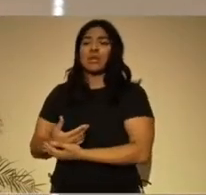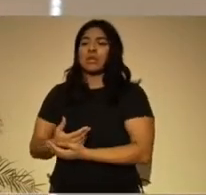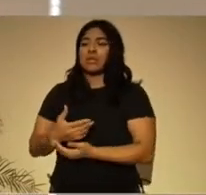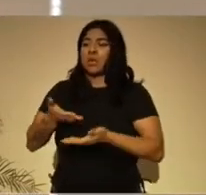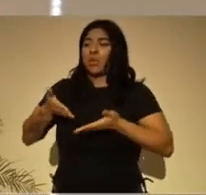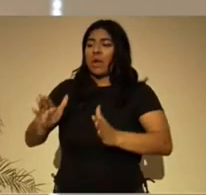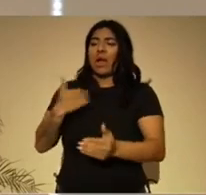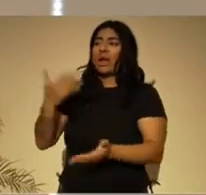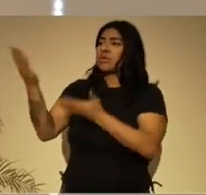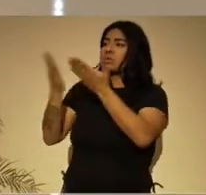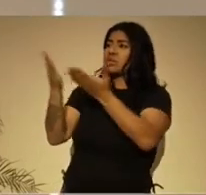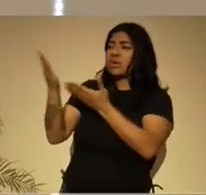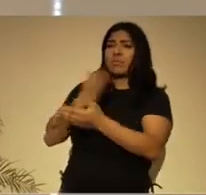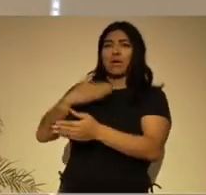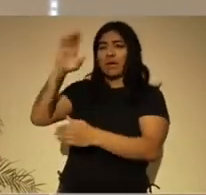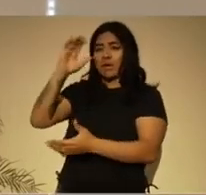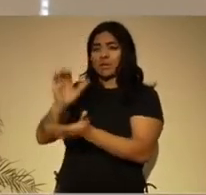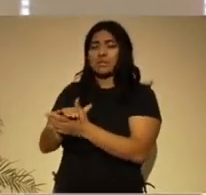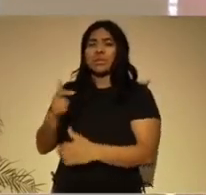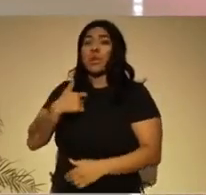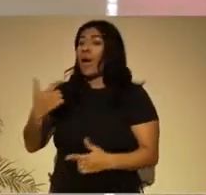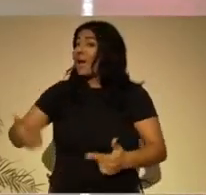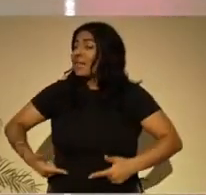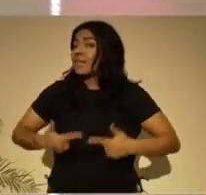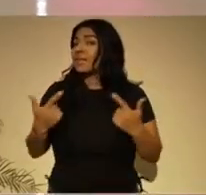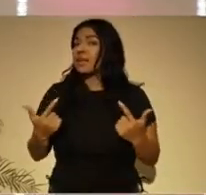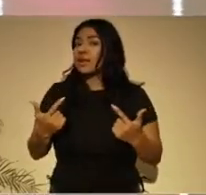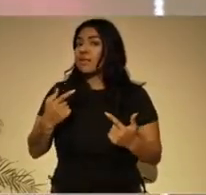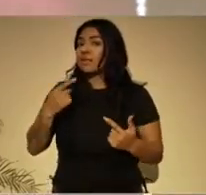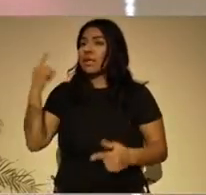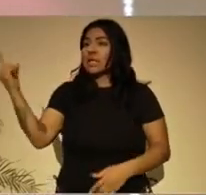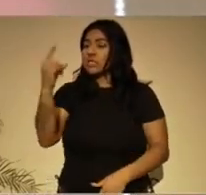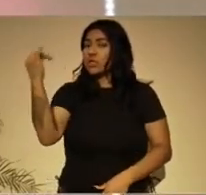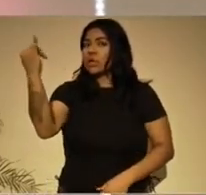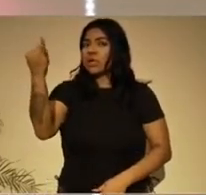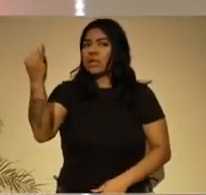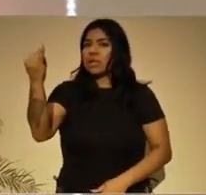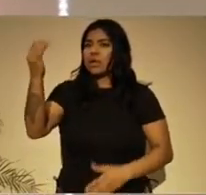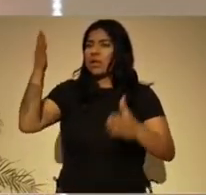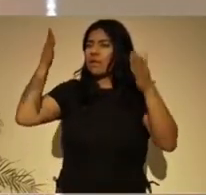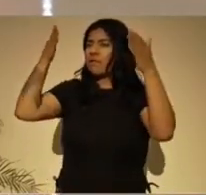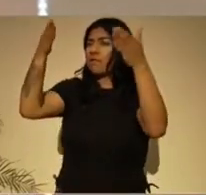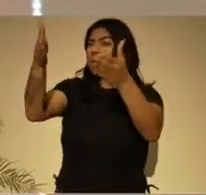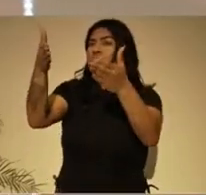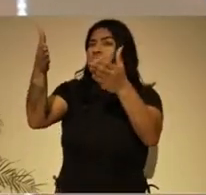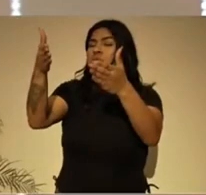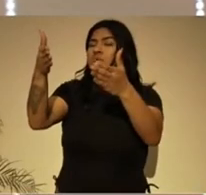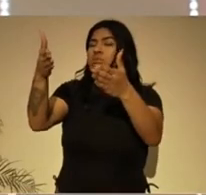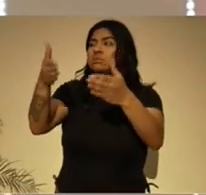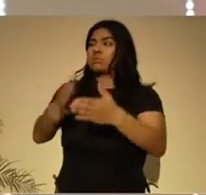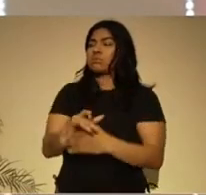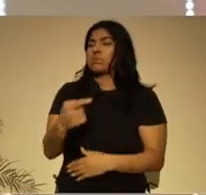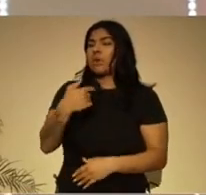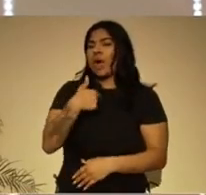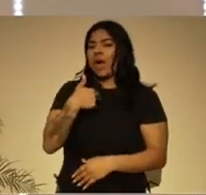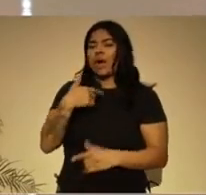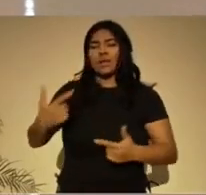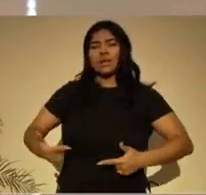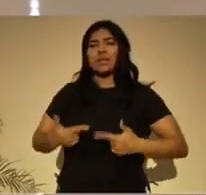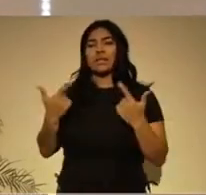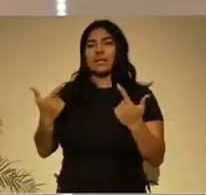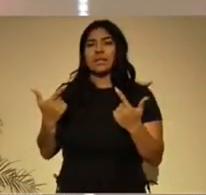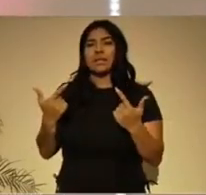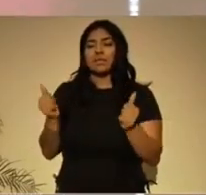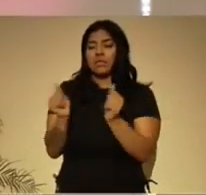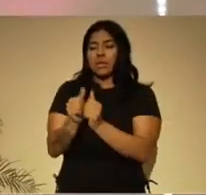love my husband, everything that I do I live eternally focused? Do I live